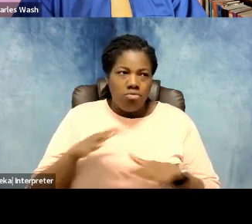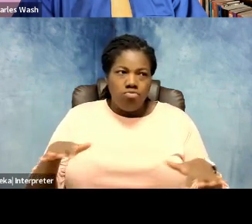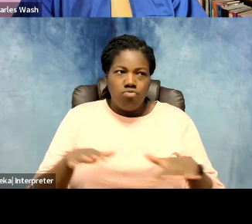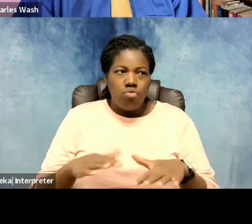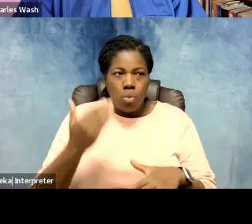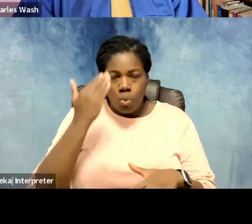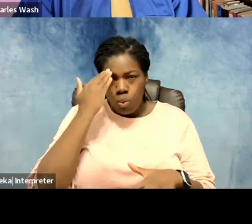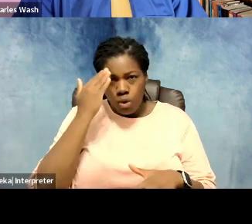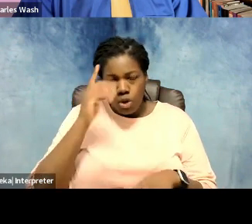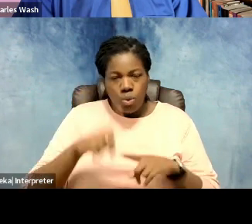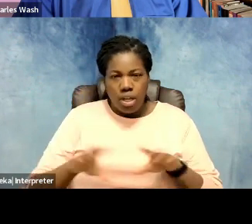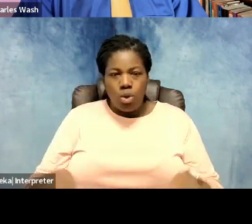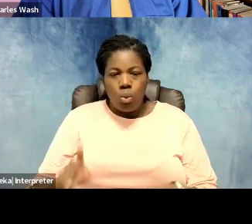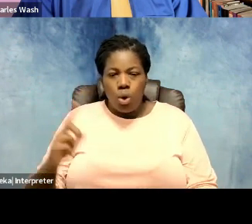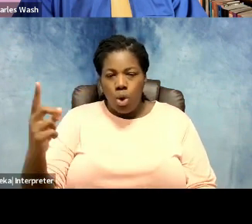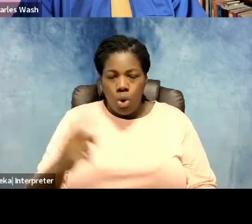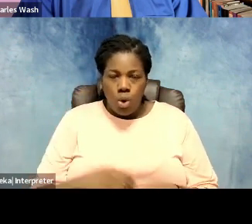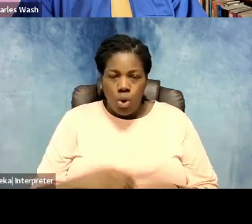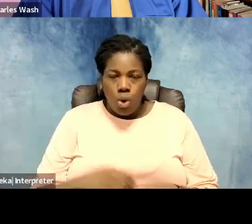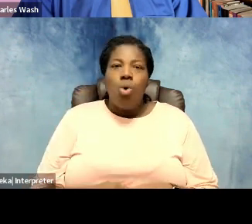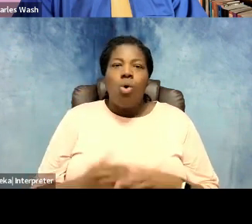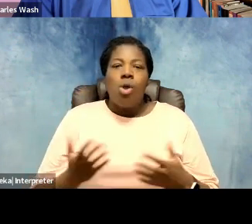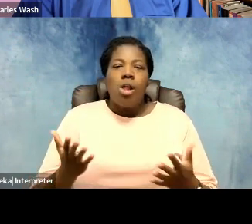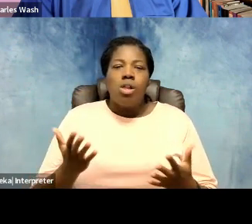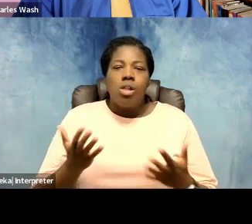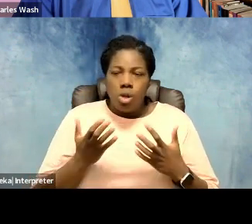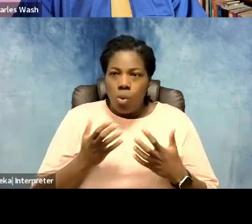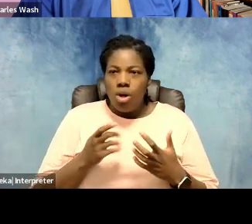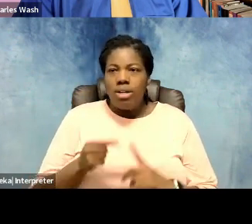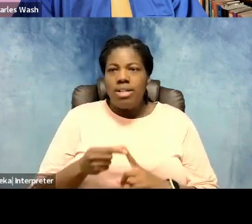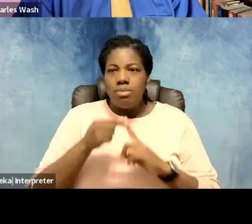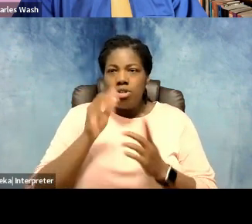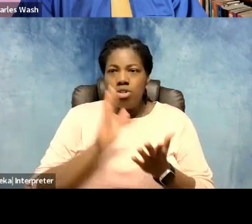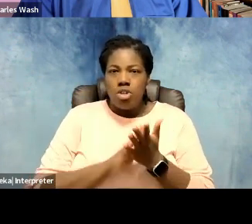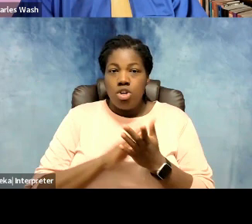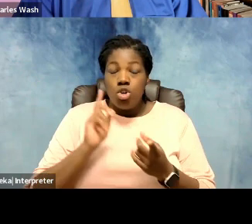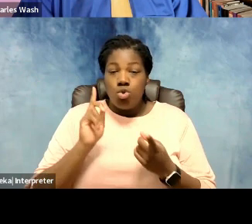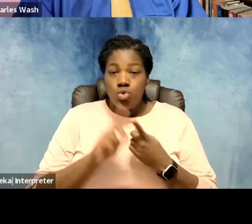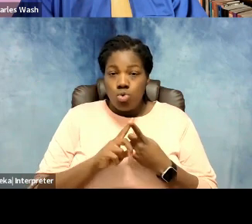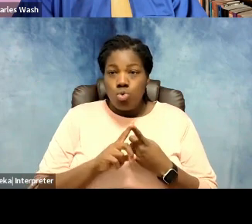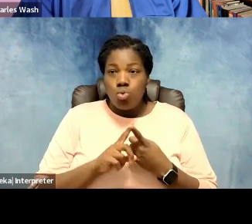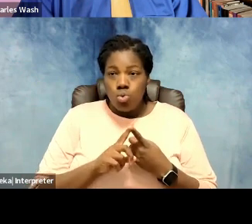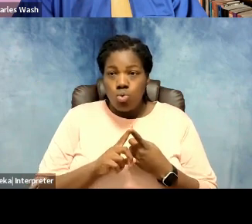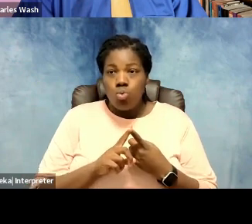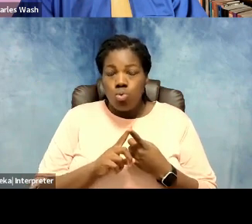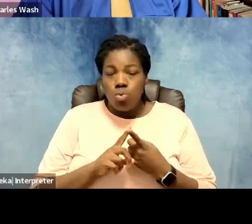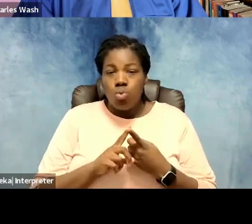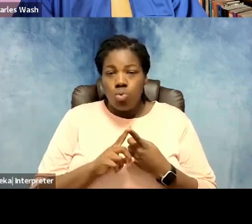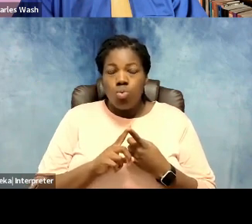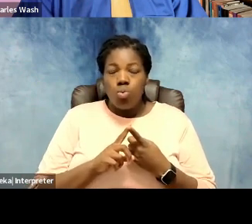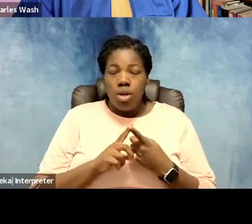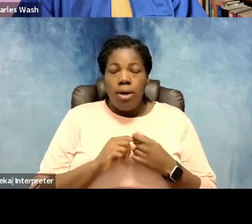know that you can't do it alone. And I want to give a very special shout out to the fact that, you know, creating